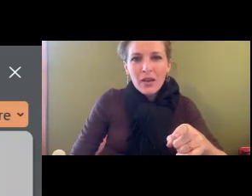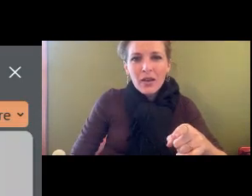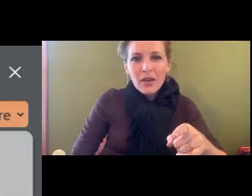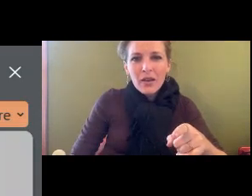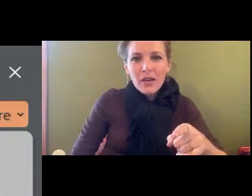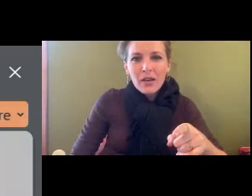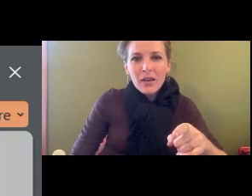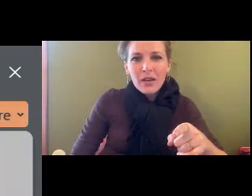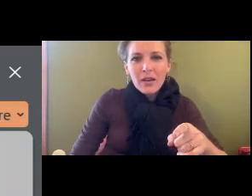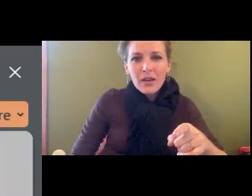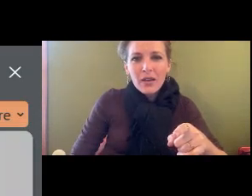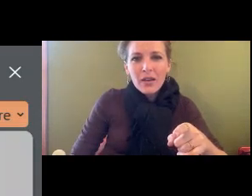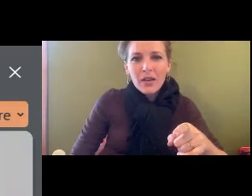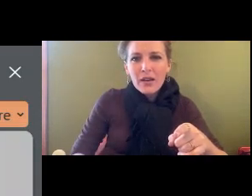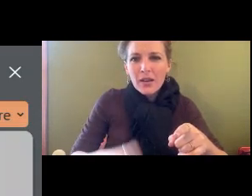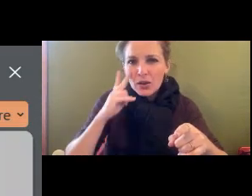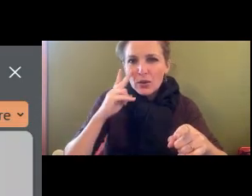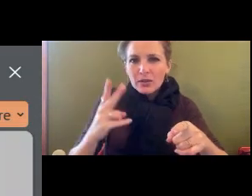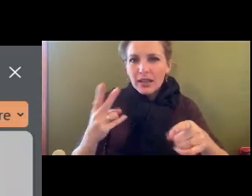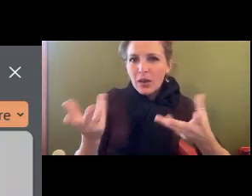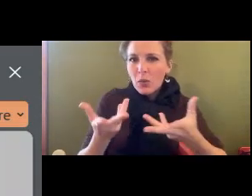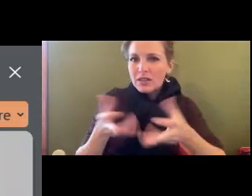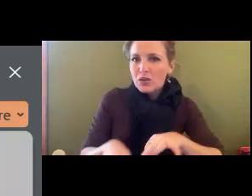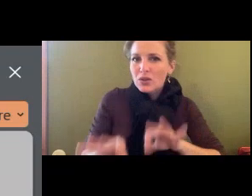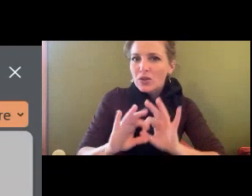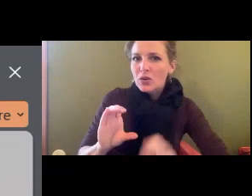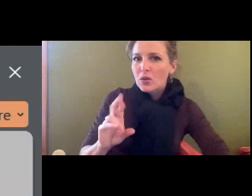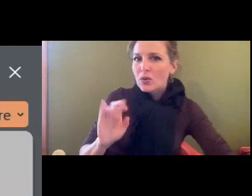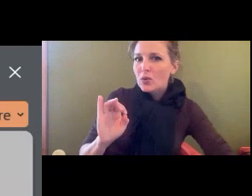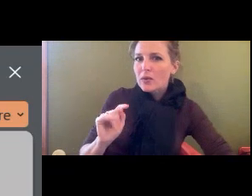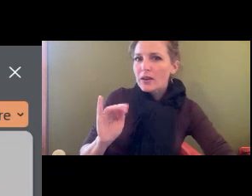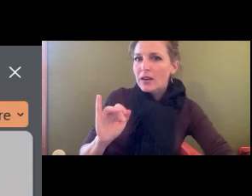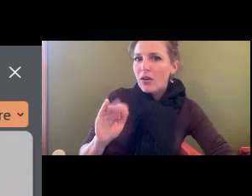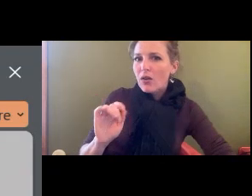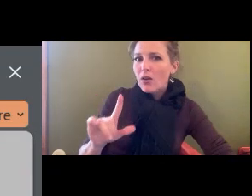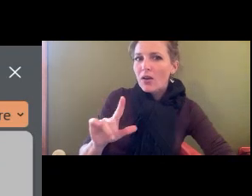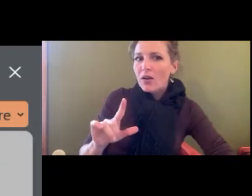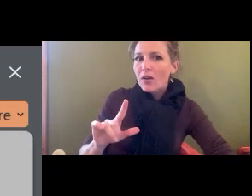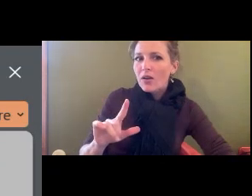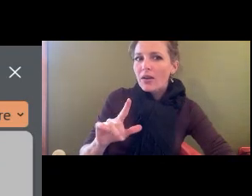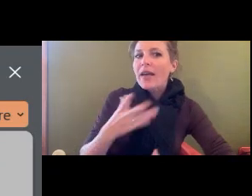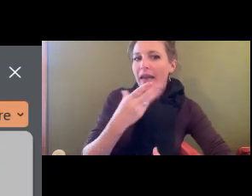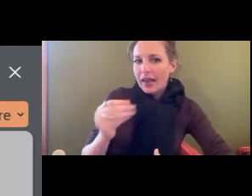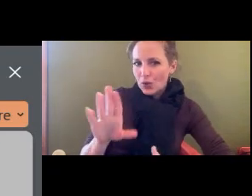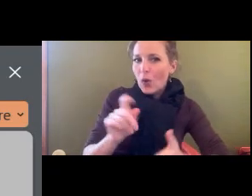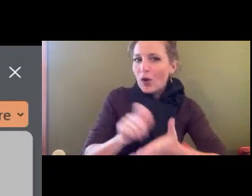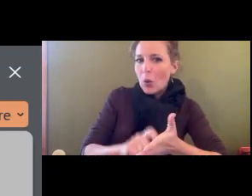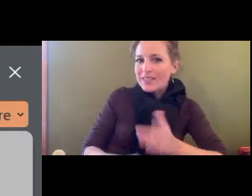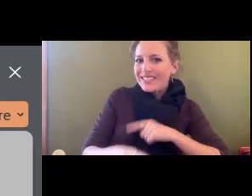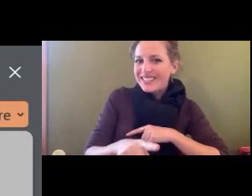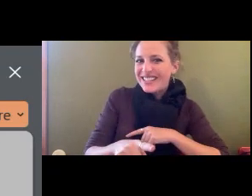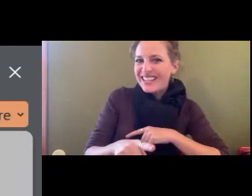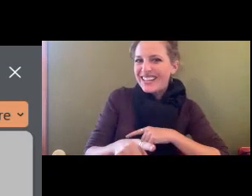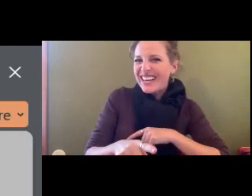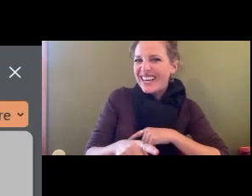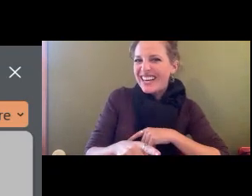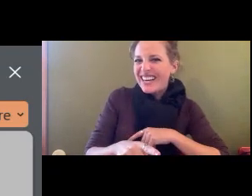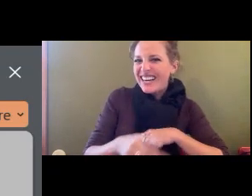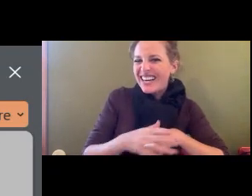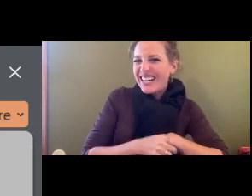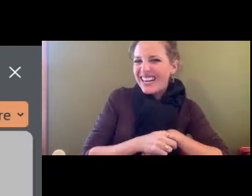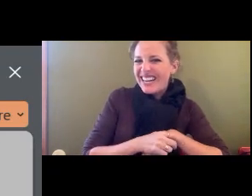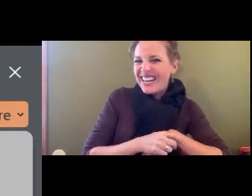Productivity growth is critical? Yes, and your notes. And your notes. Okay. Yeah, they're your notes. Oh, well, It's the